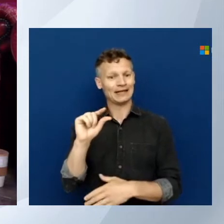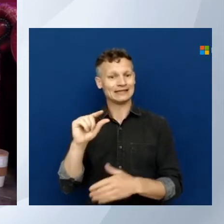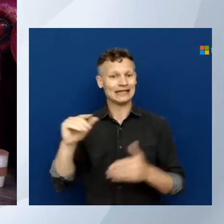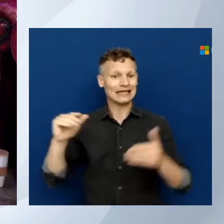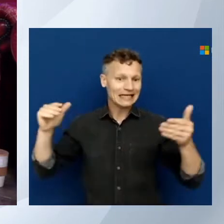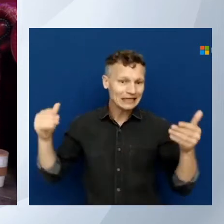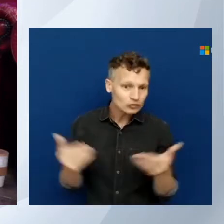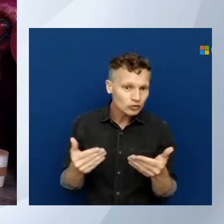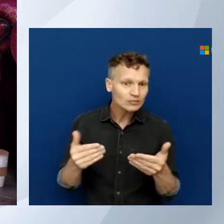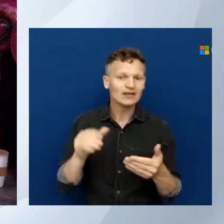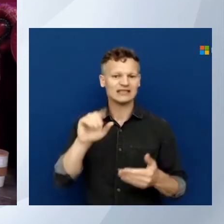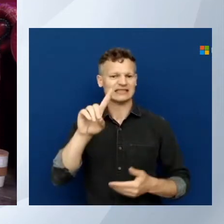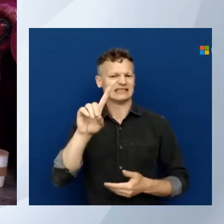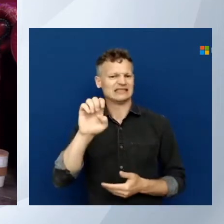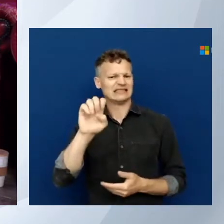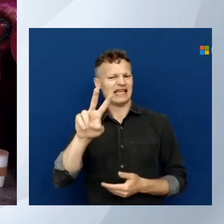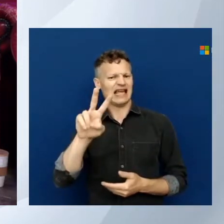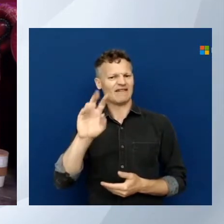Yes. So.